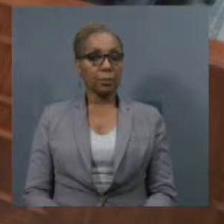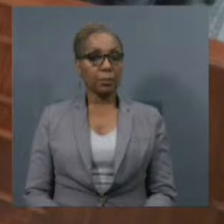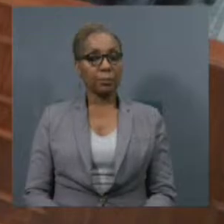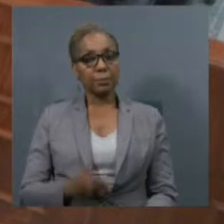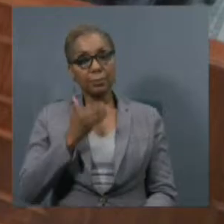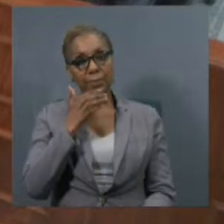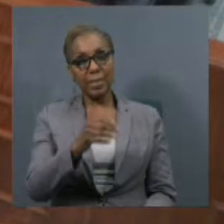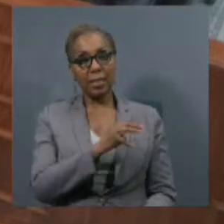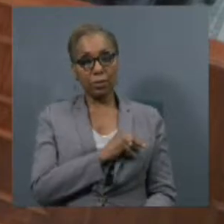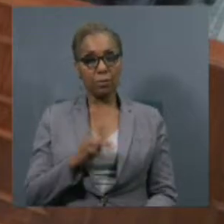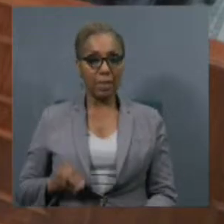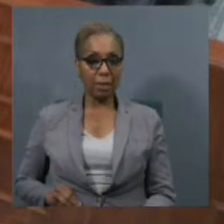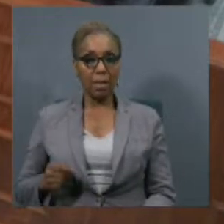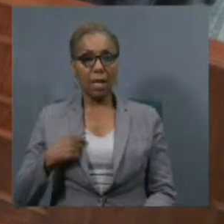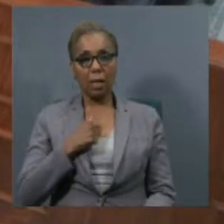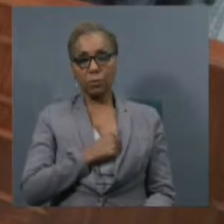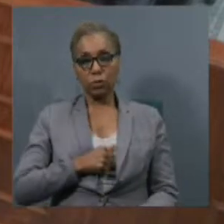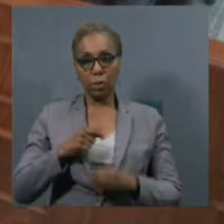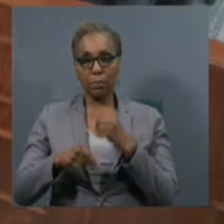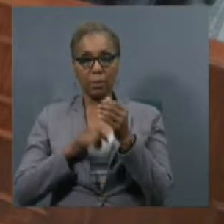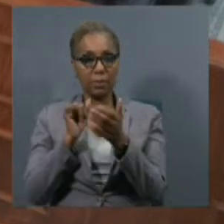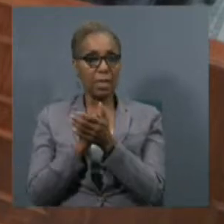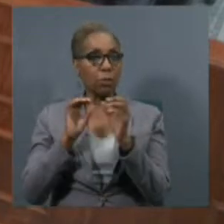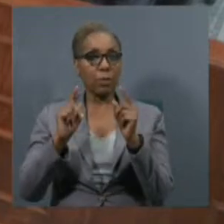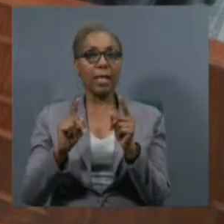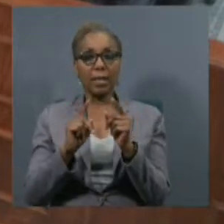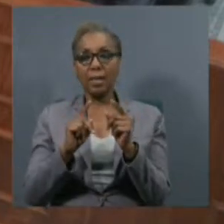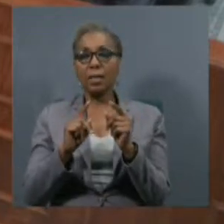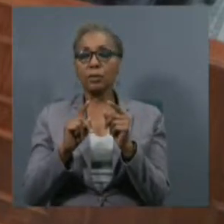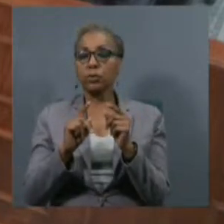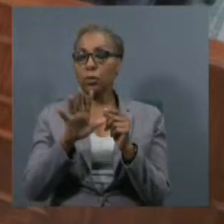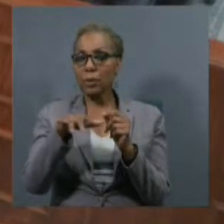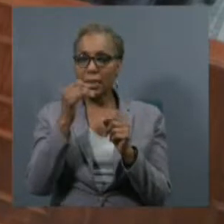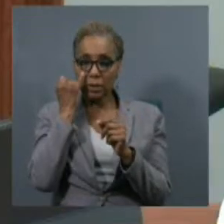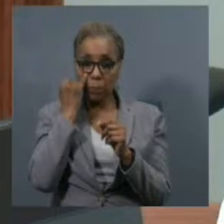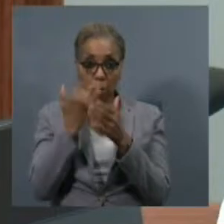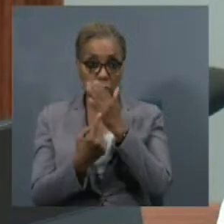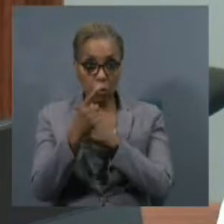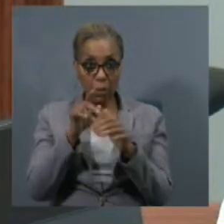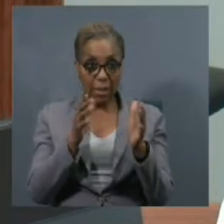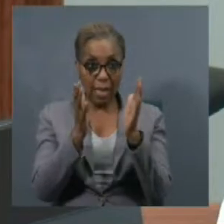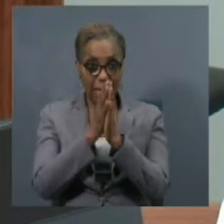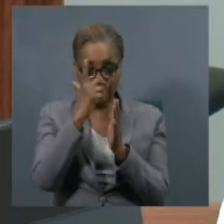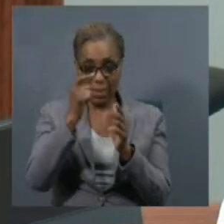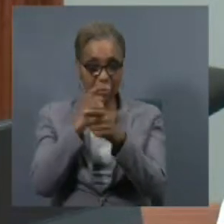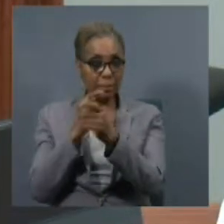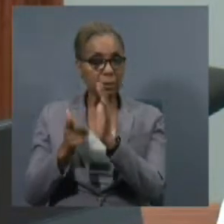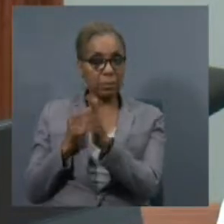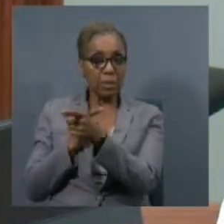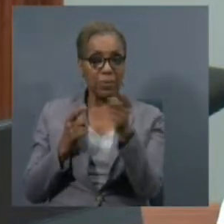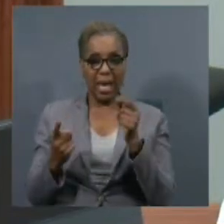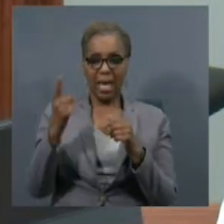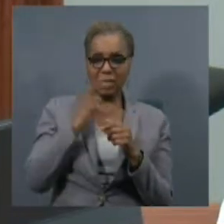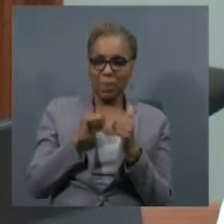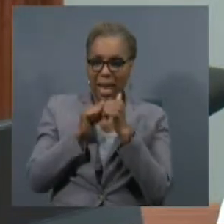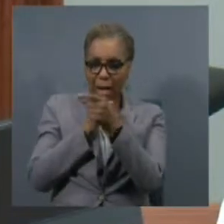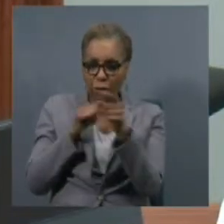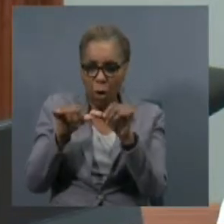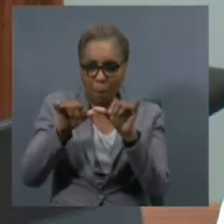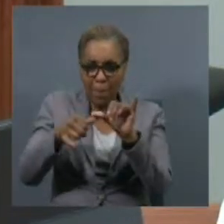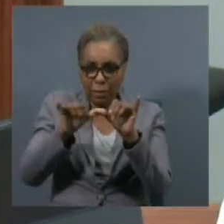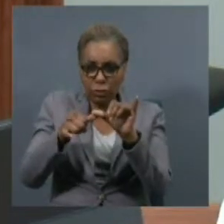Thanks, Mayor. I'm sorry about that. When someone asks you, because they ask me sometimes, how do you